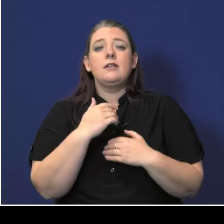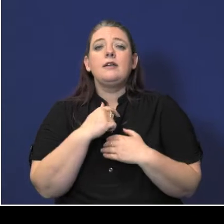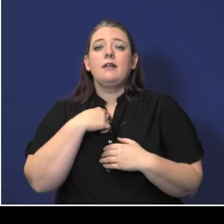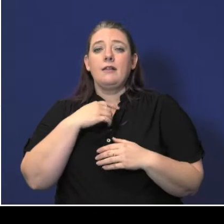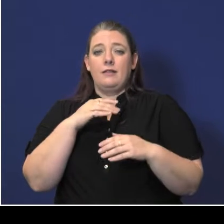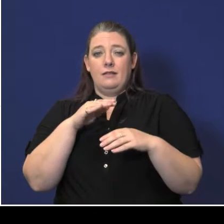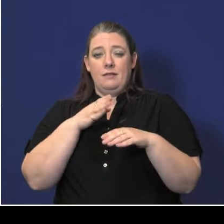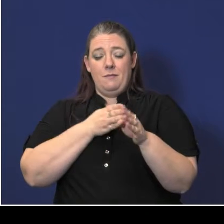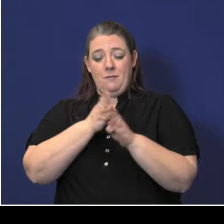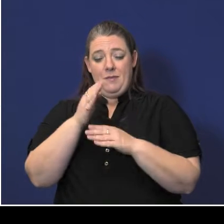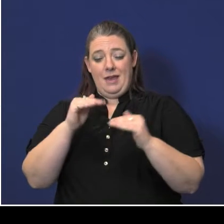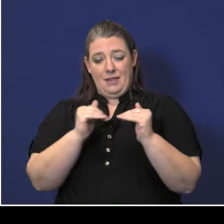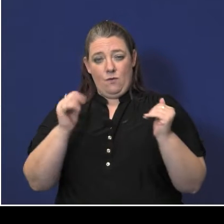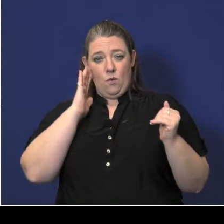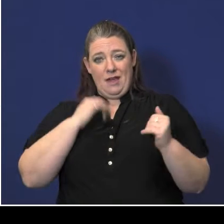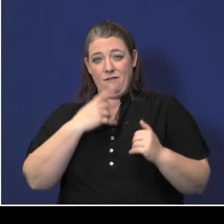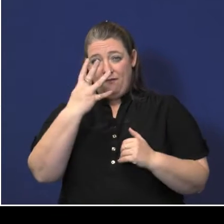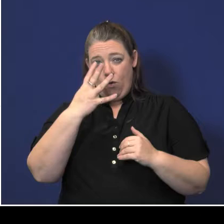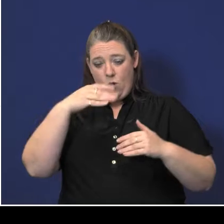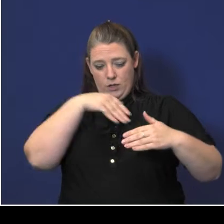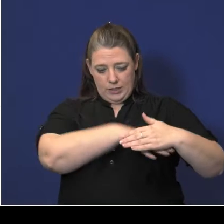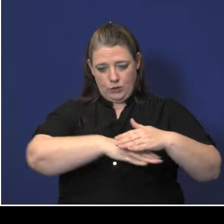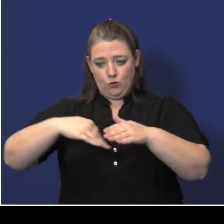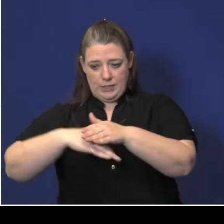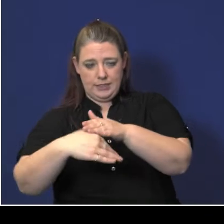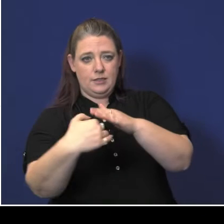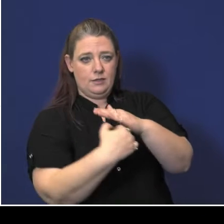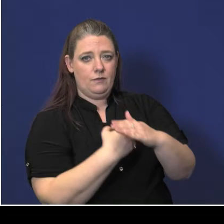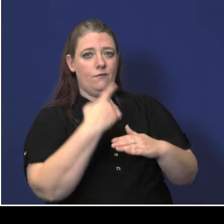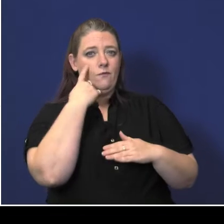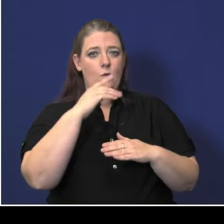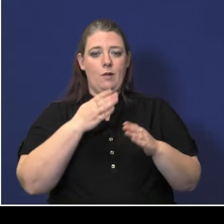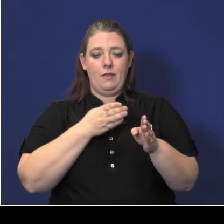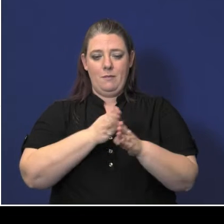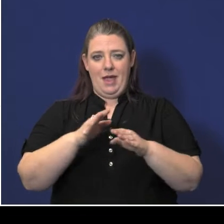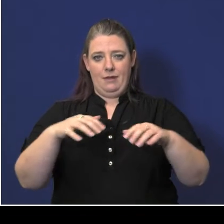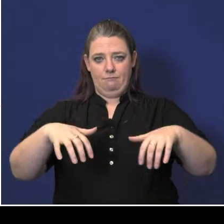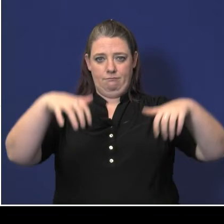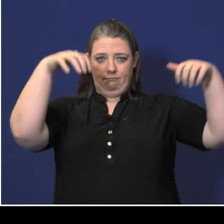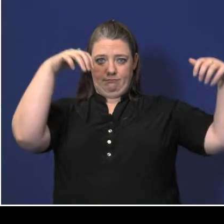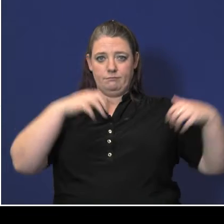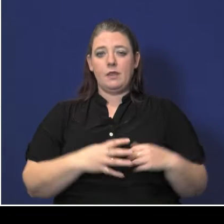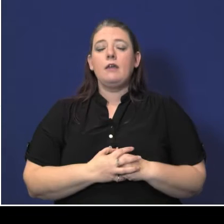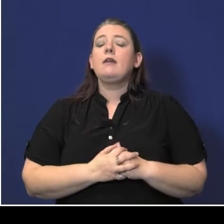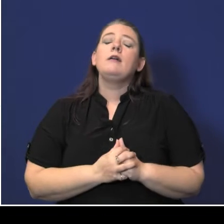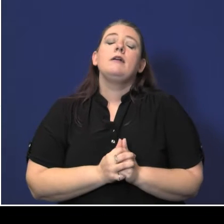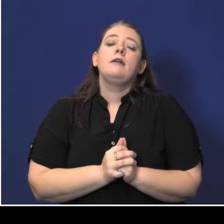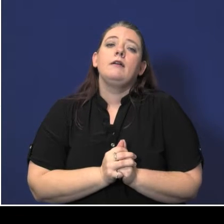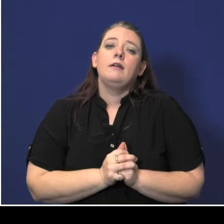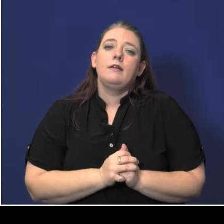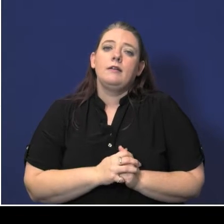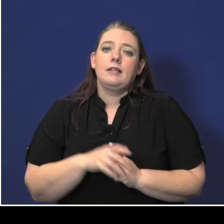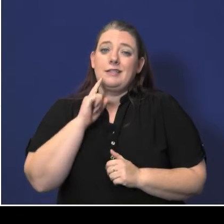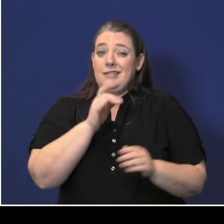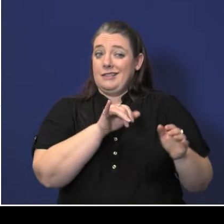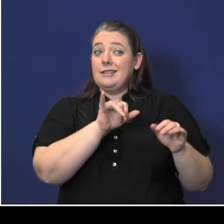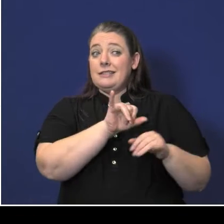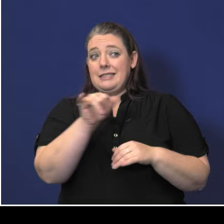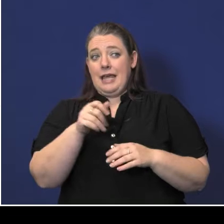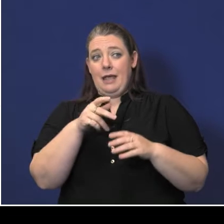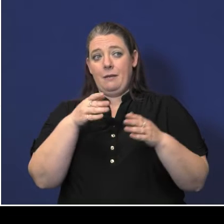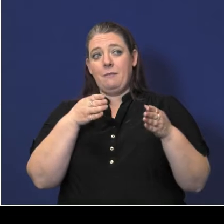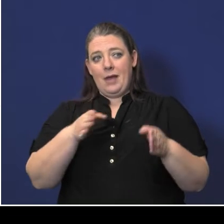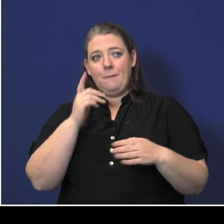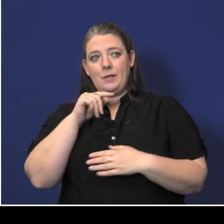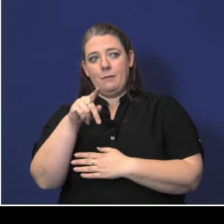will have 4 points of entry to the main house. So now this is the same way, the same plan, but this is now the parterre level.